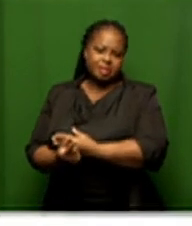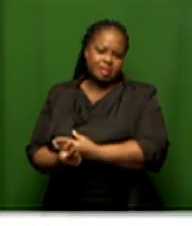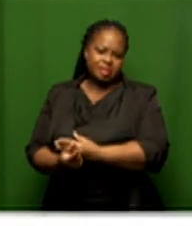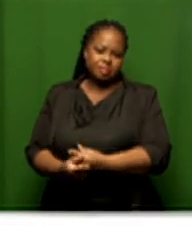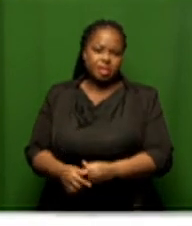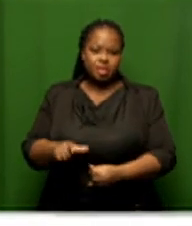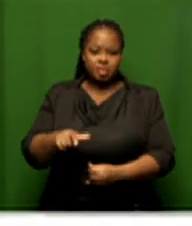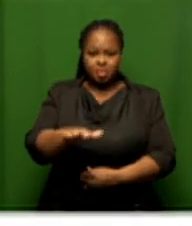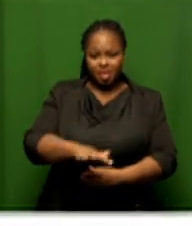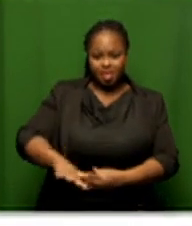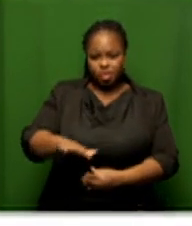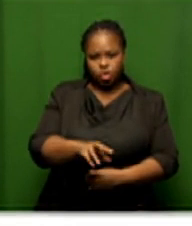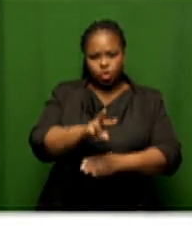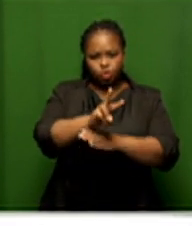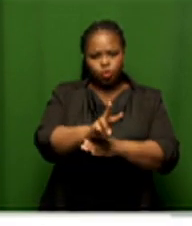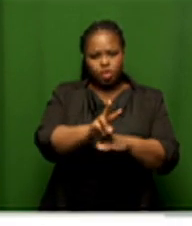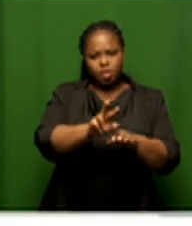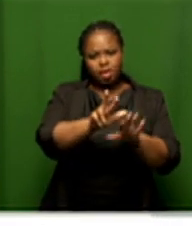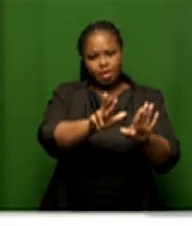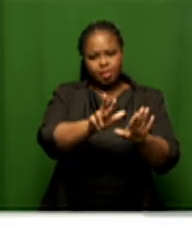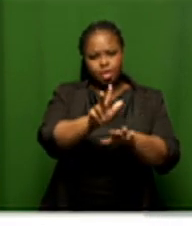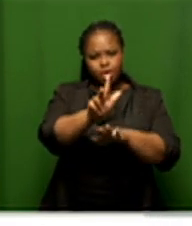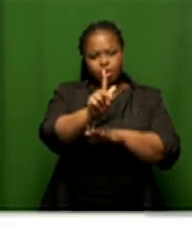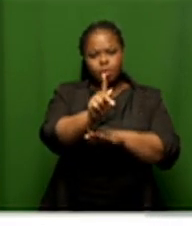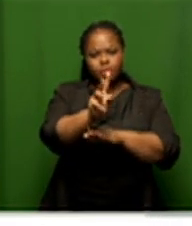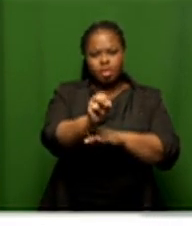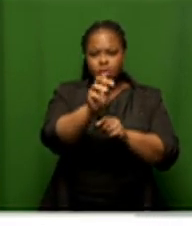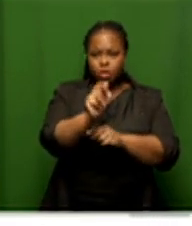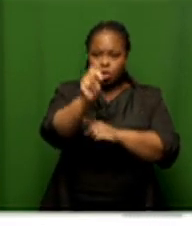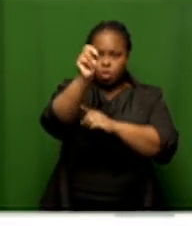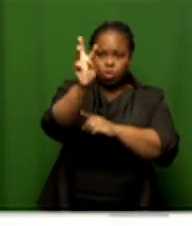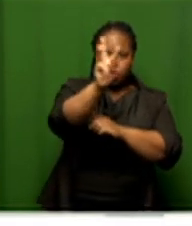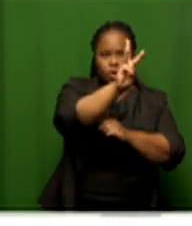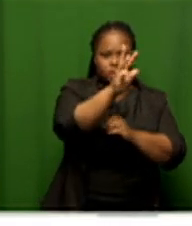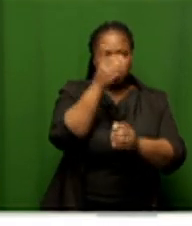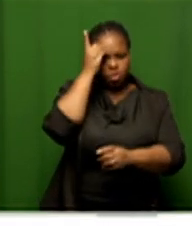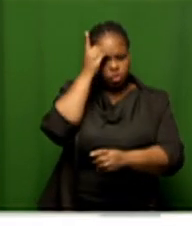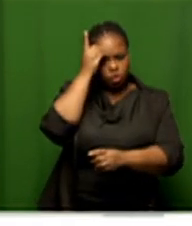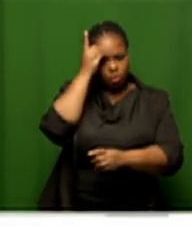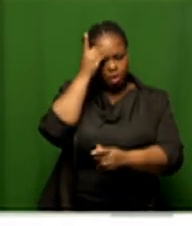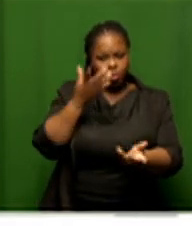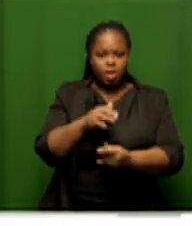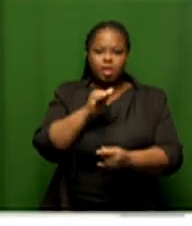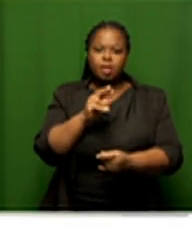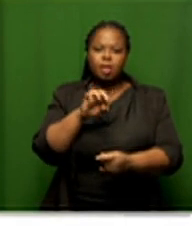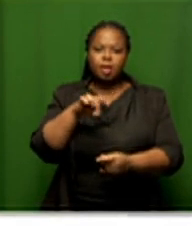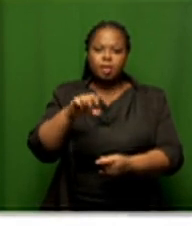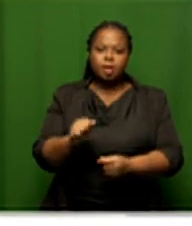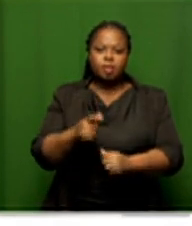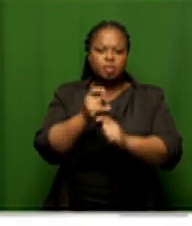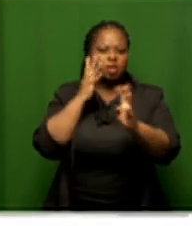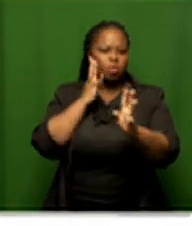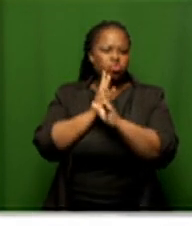to you from 28 kilometers northwest of Durban. That is where Ohlange is situated in Inanda Township. And this